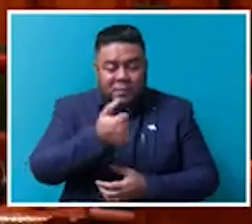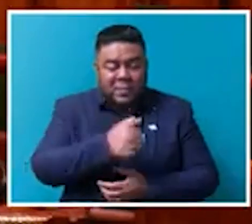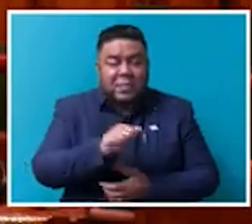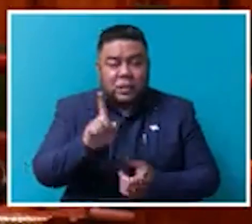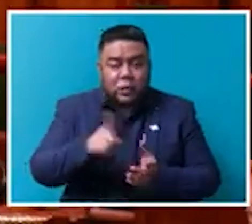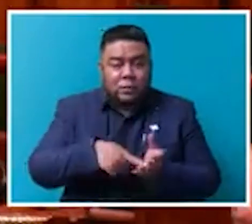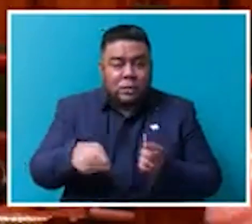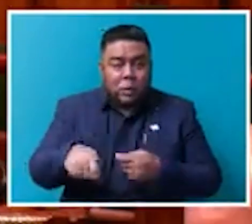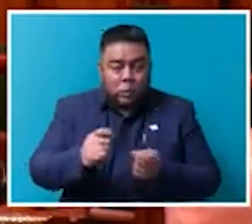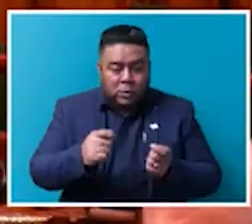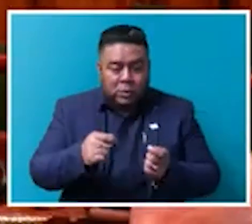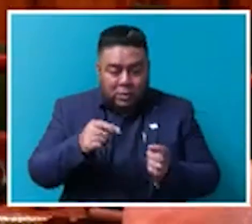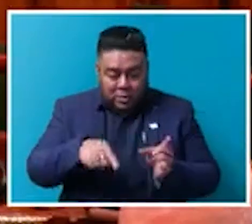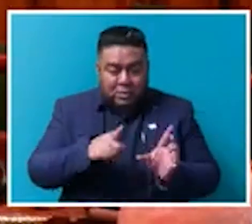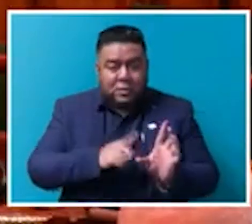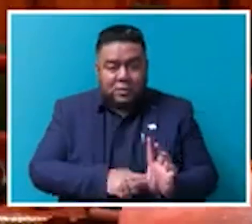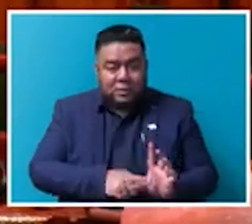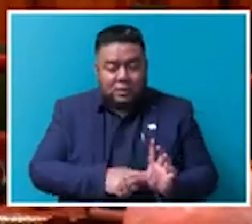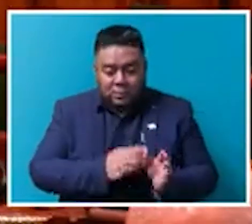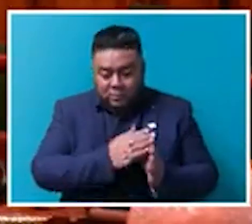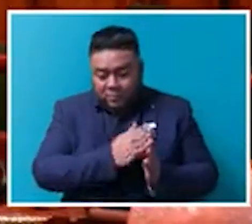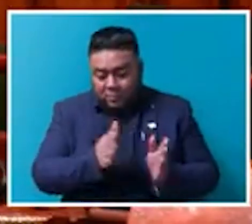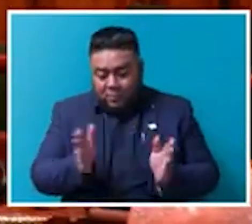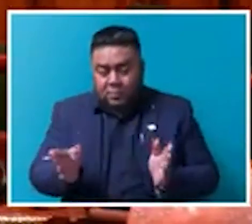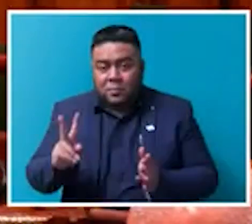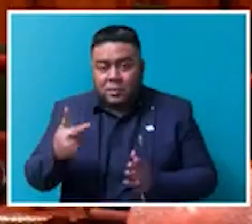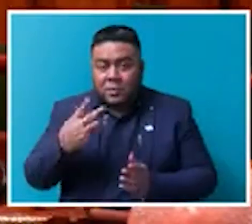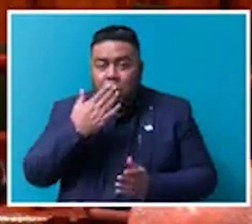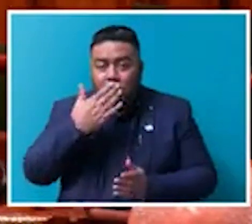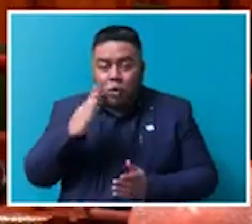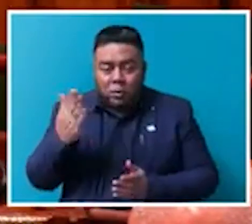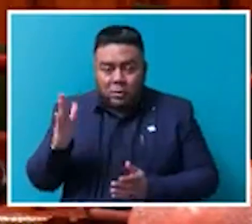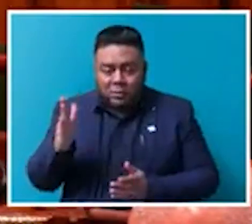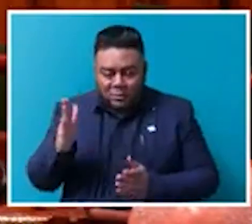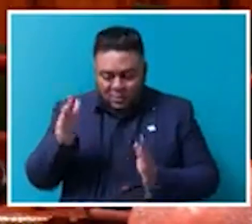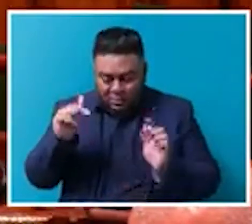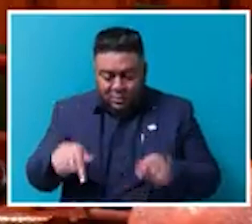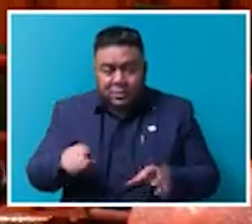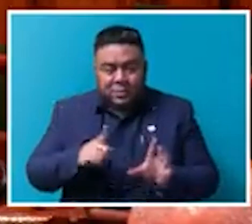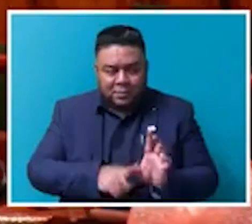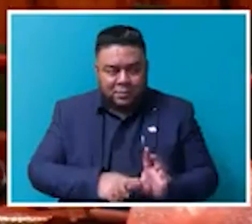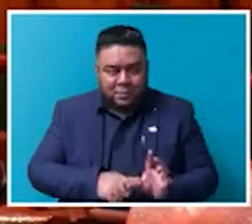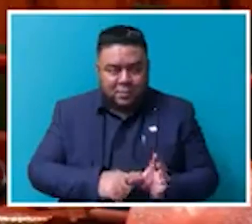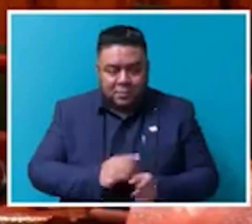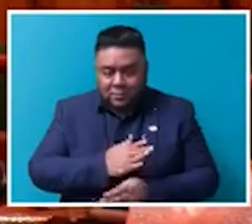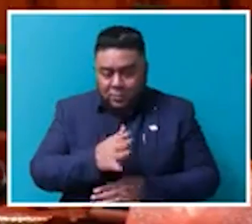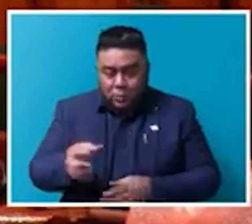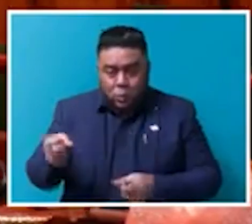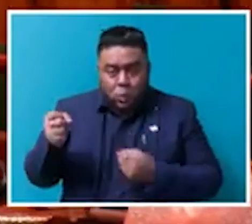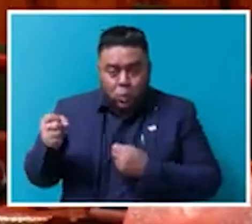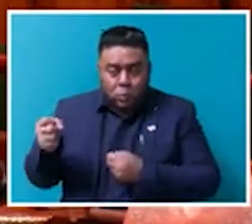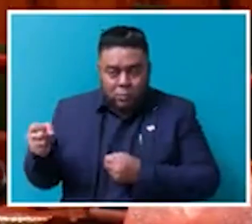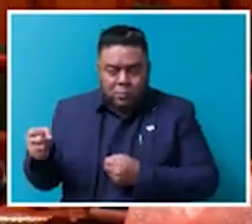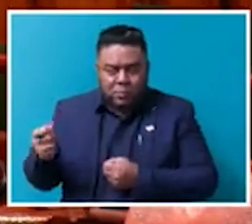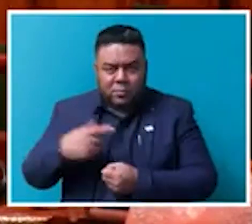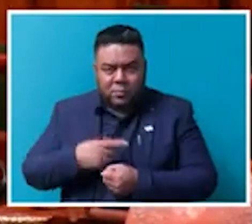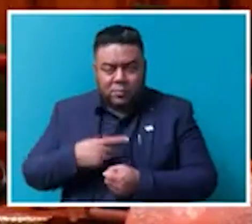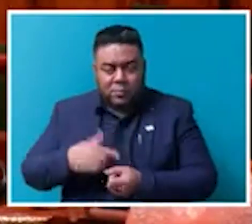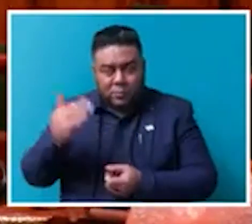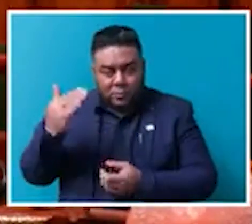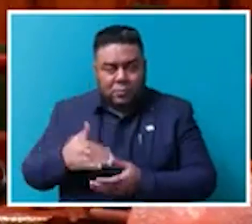January this year to 2nd of August this year, which were on hold due to the shortage of